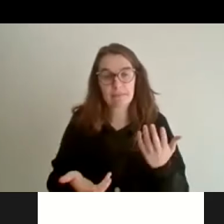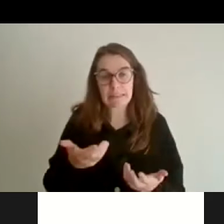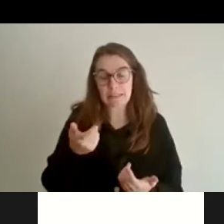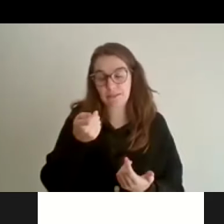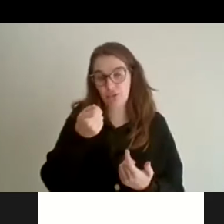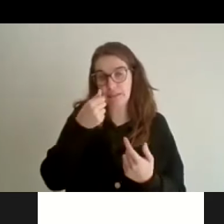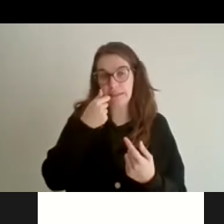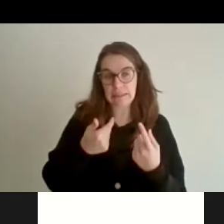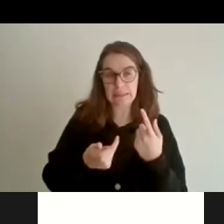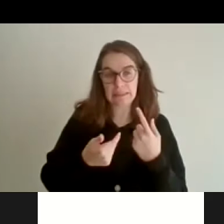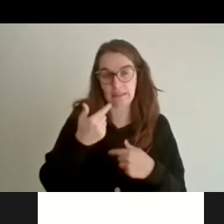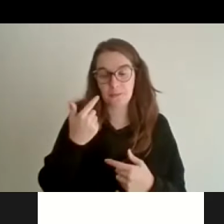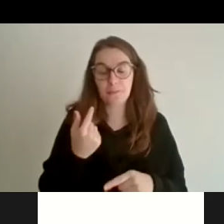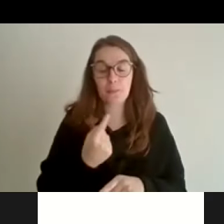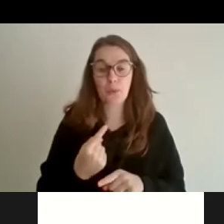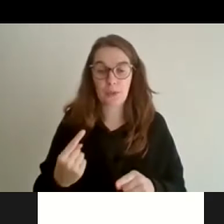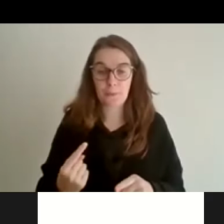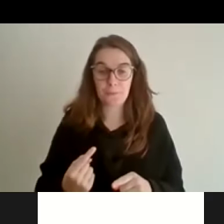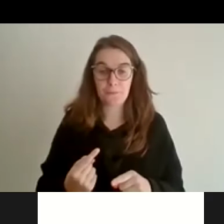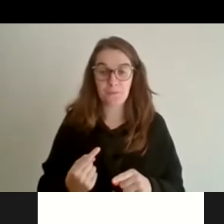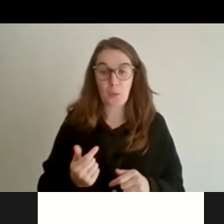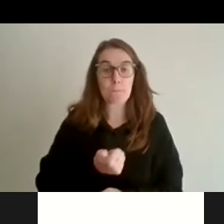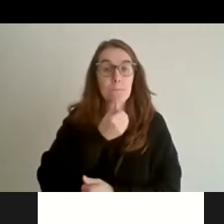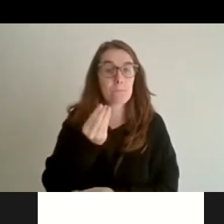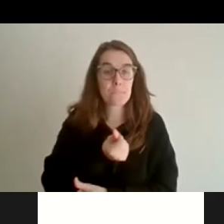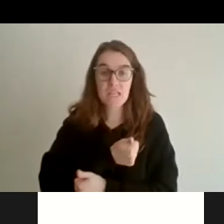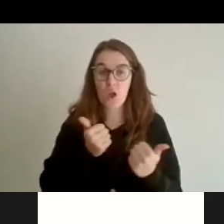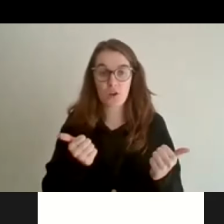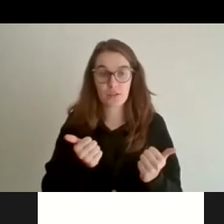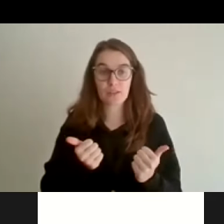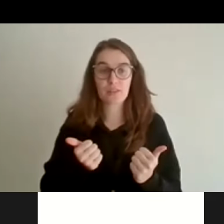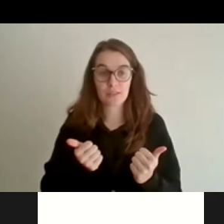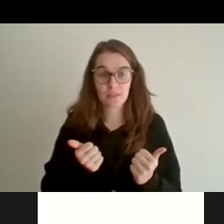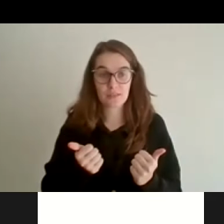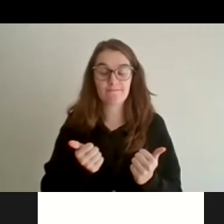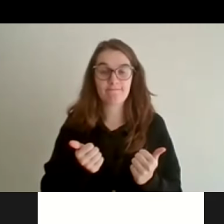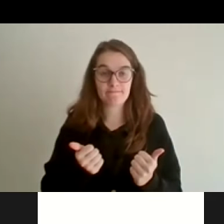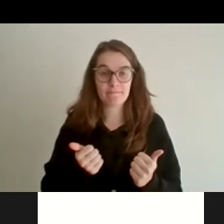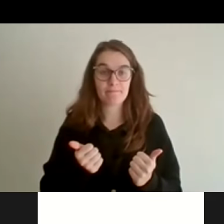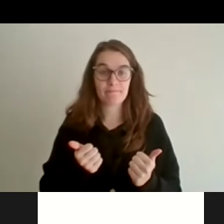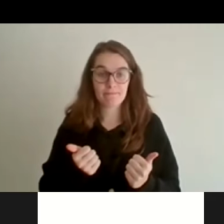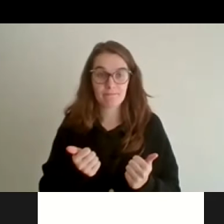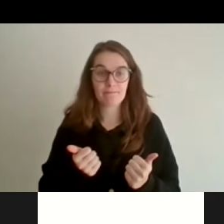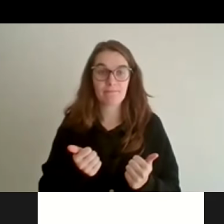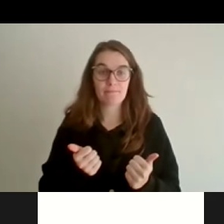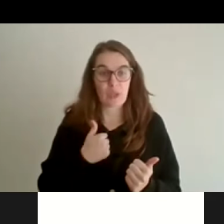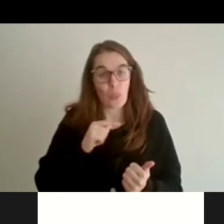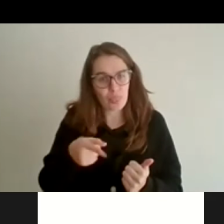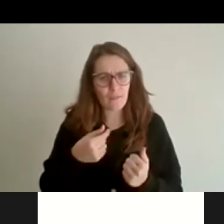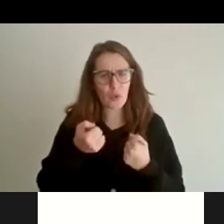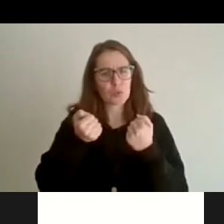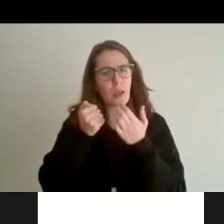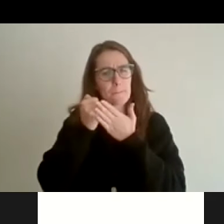Of course, I think the best, we should of course be able to support people's different